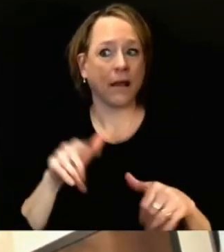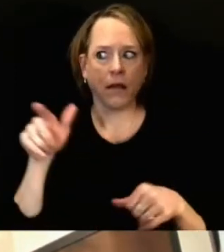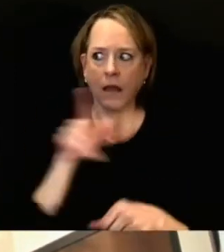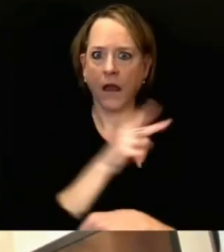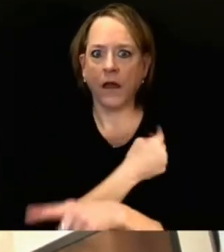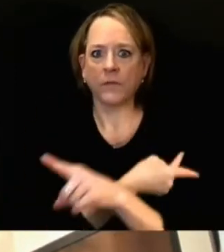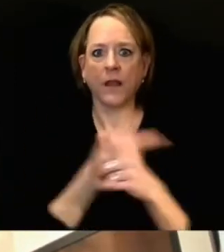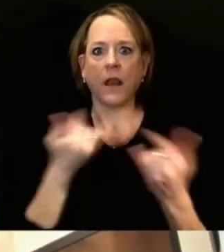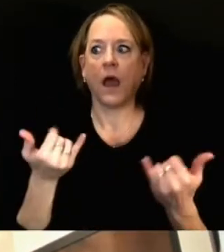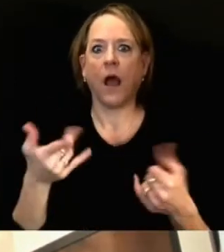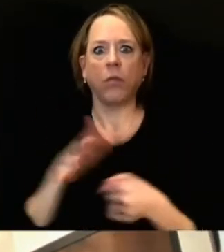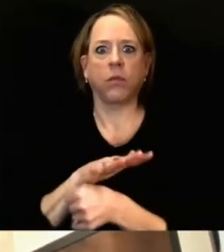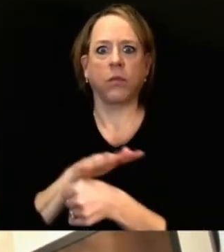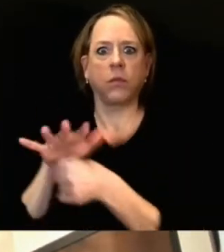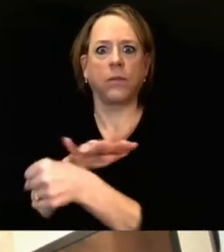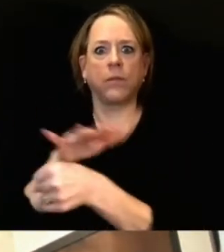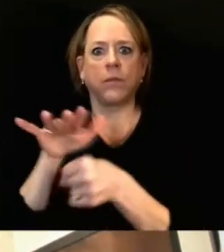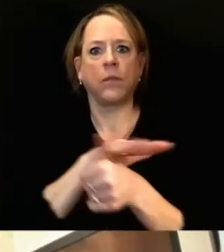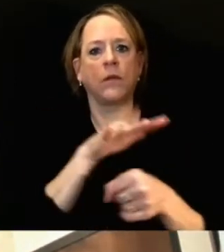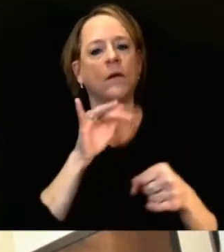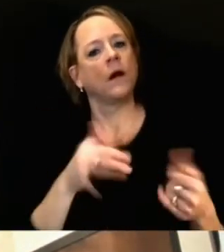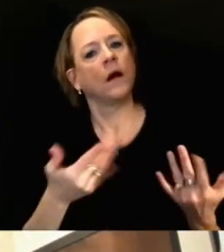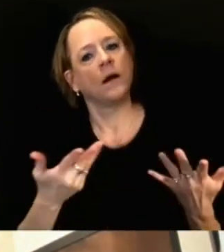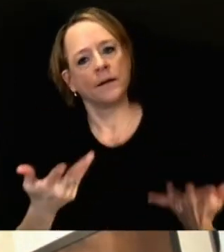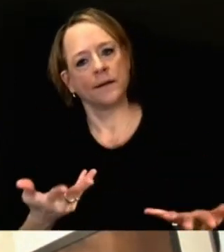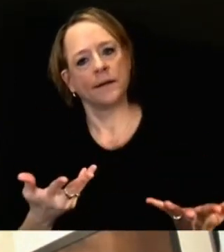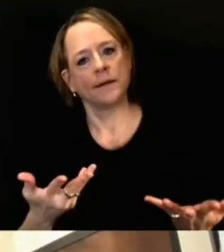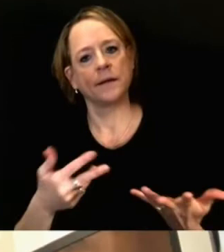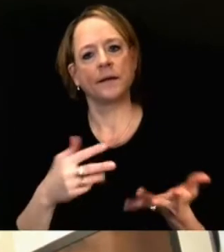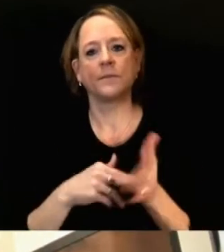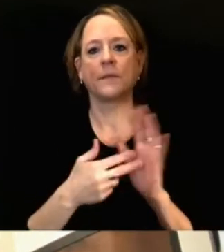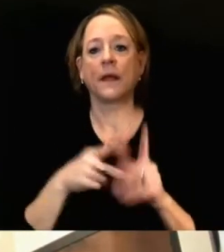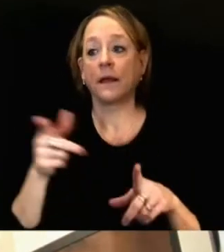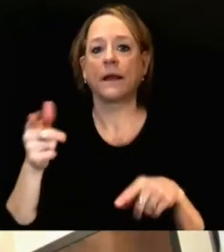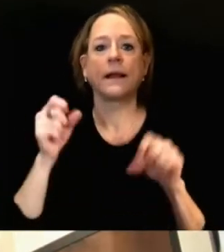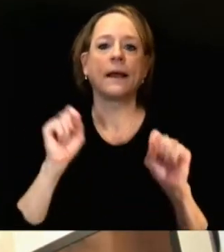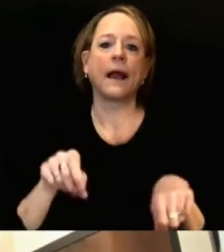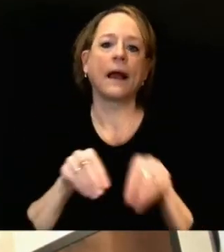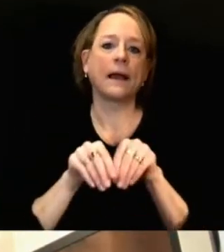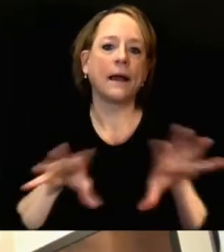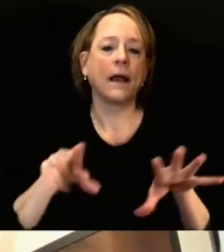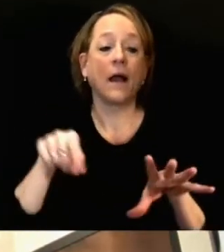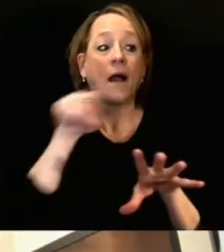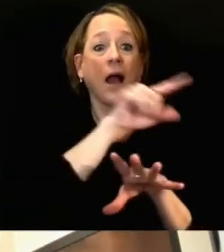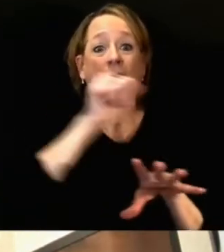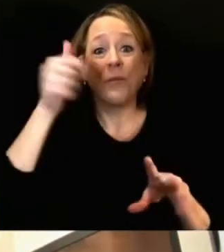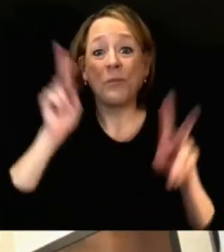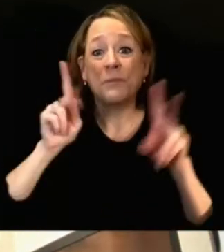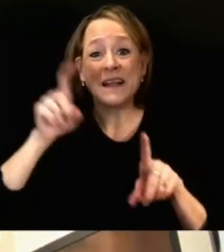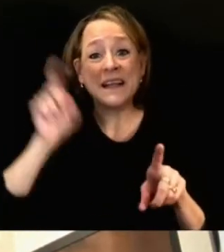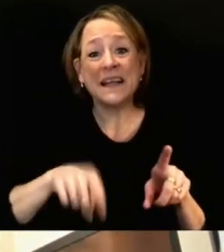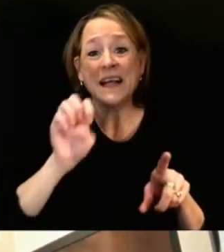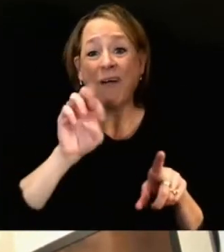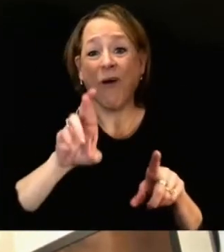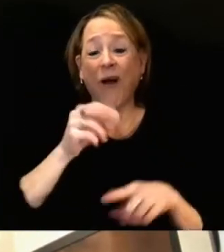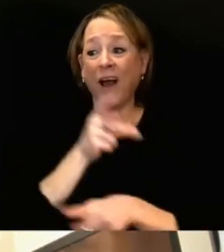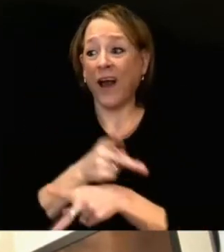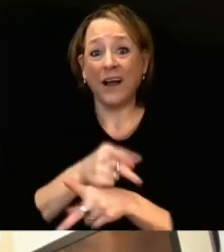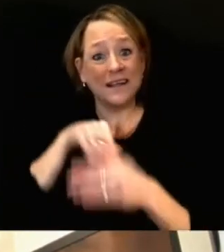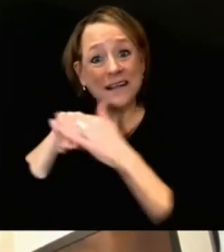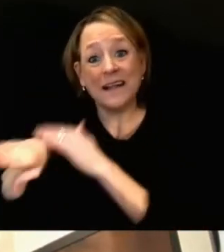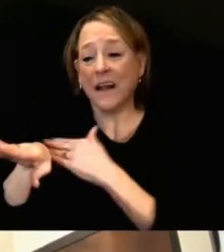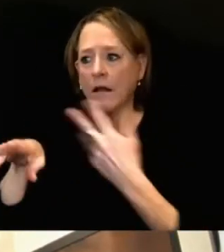care in the future. So yeah, I think we can breathe a sigh of relief that as many more people